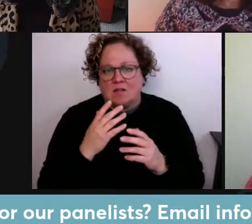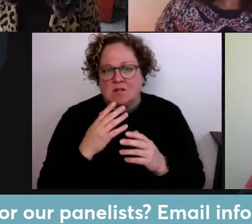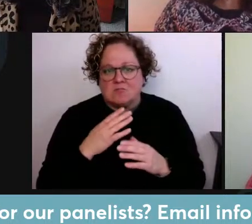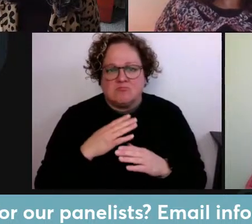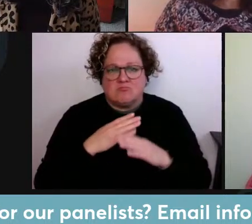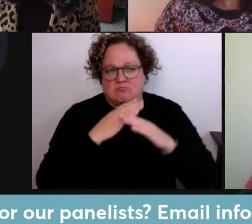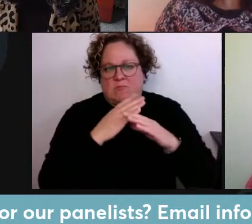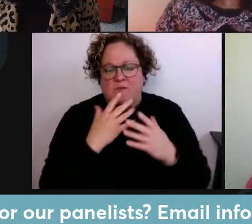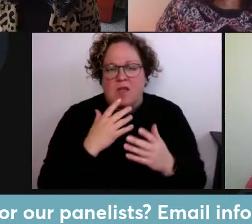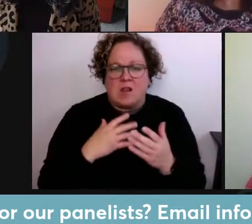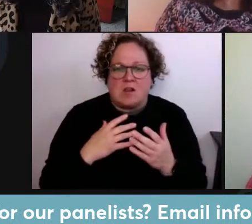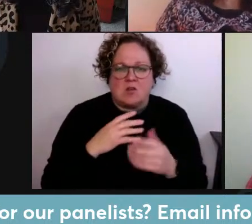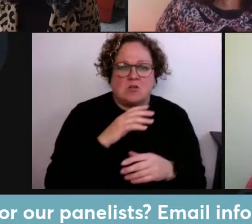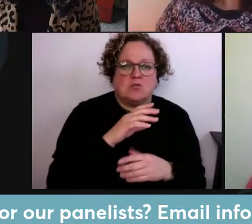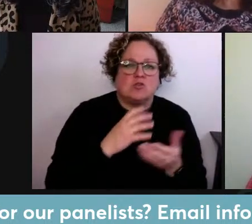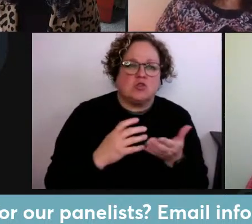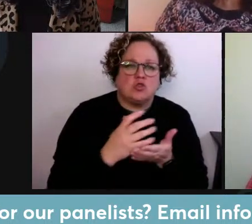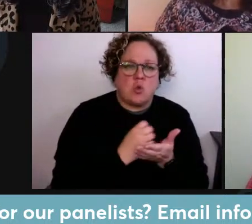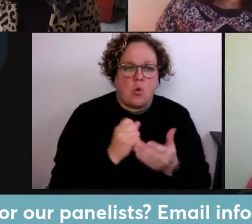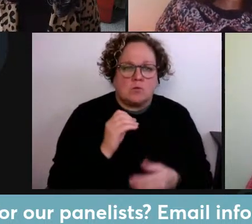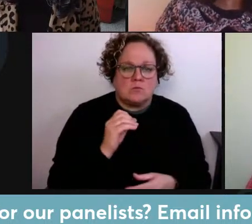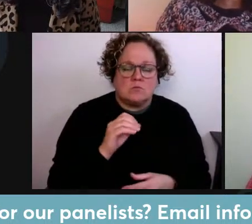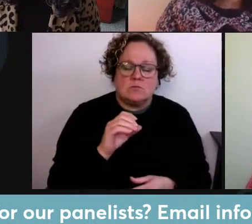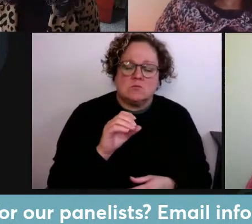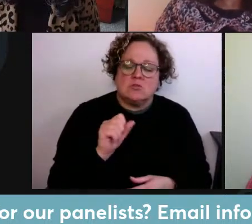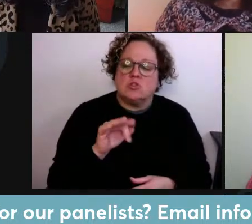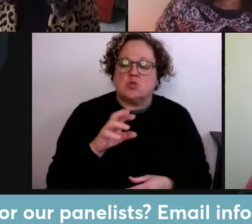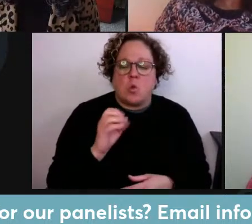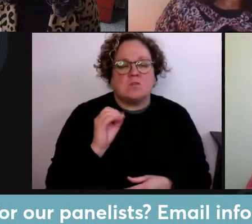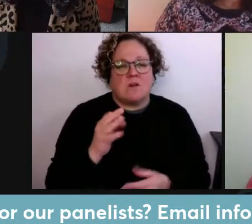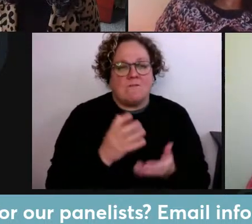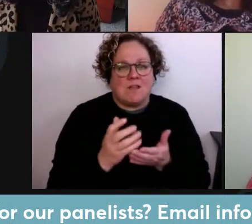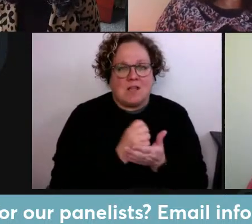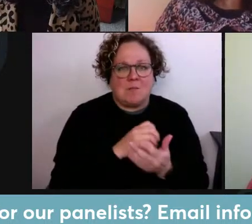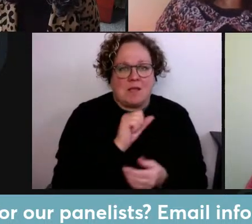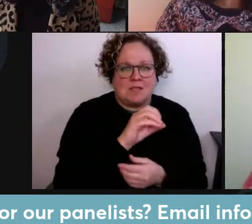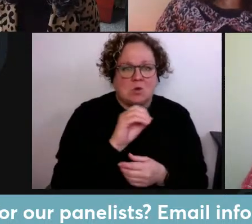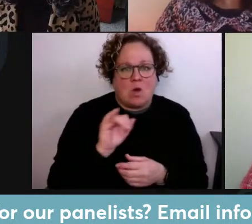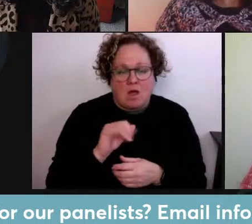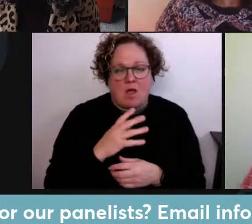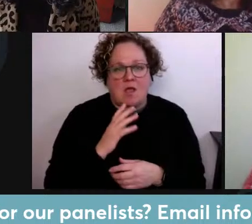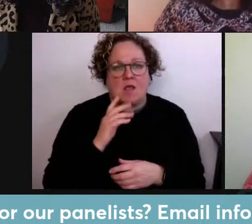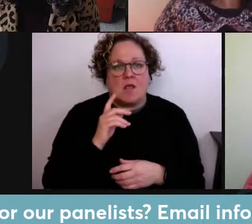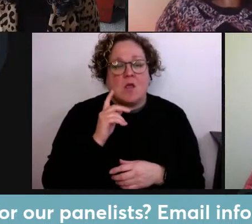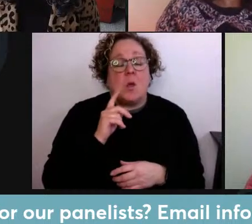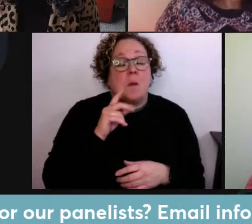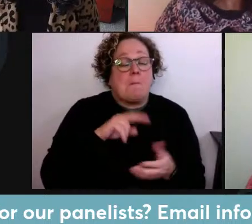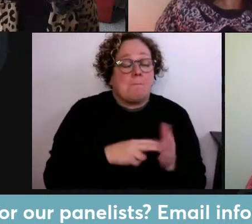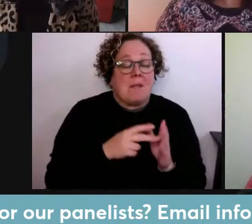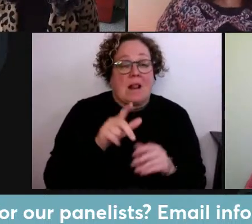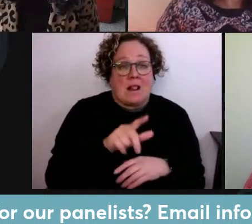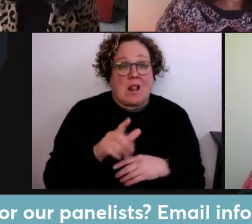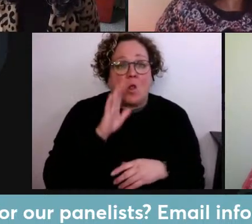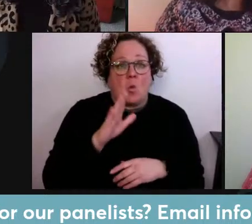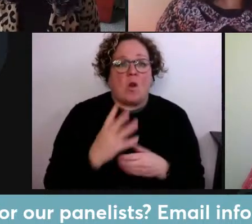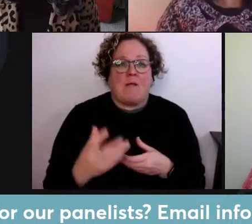SOI. And that would include the value of a voucher, meaning that landlords would have to count a voucher as income for purposes